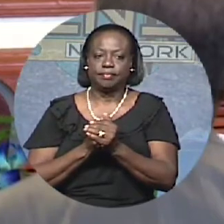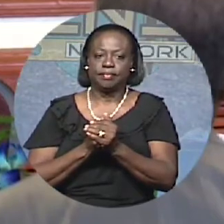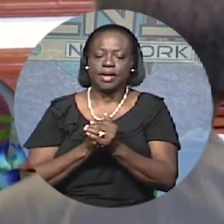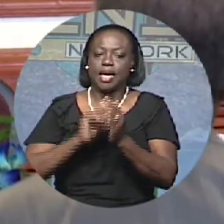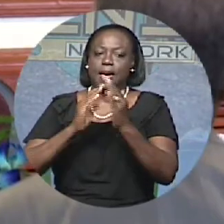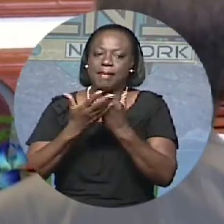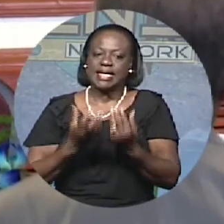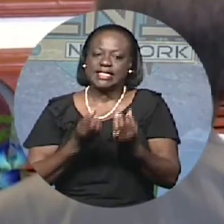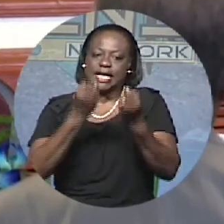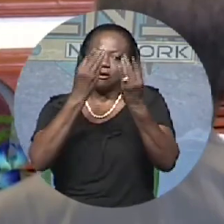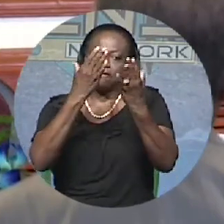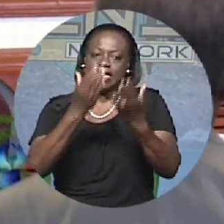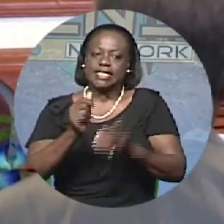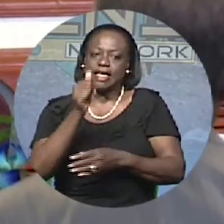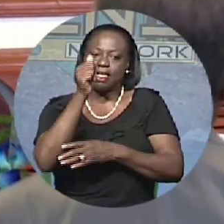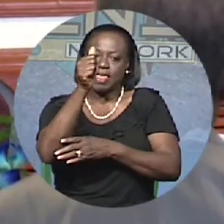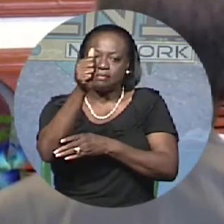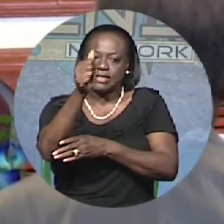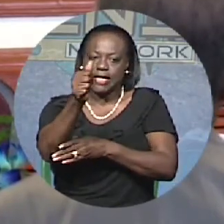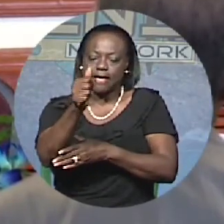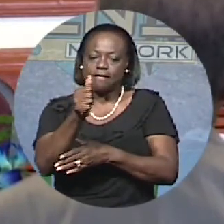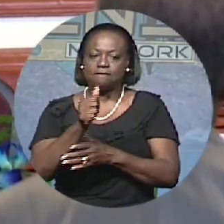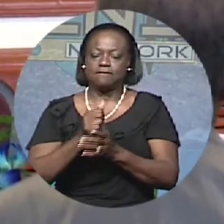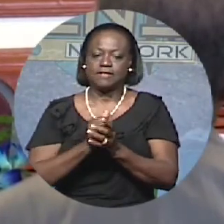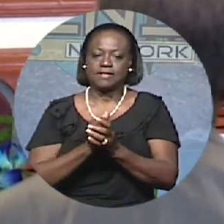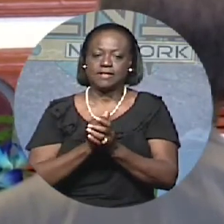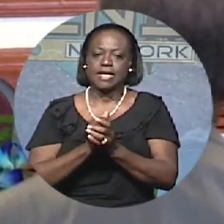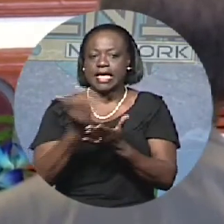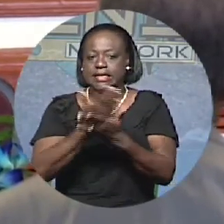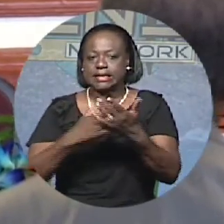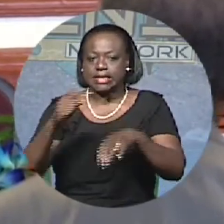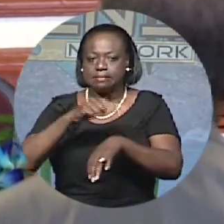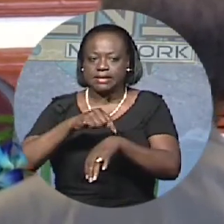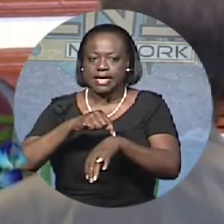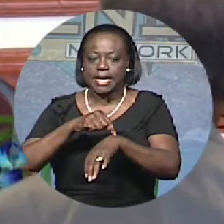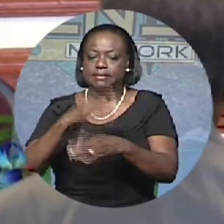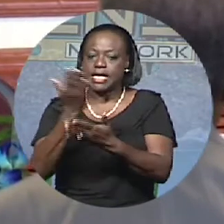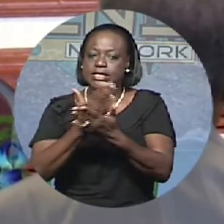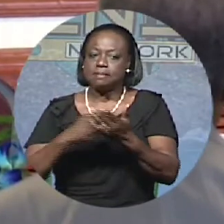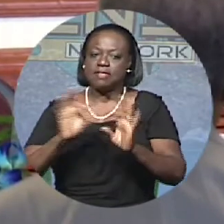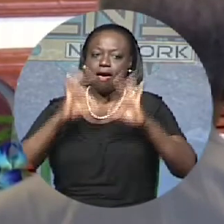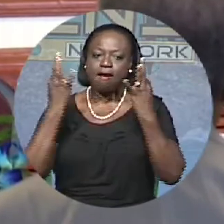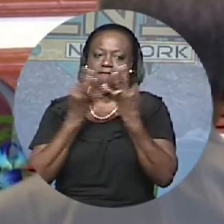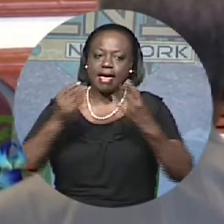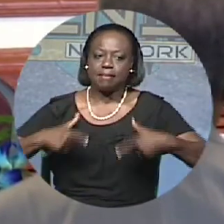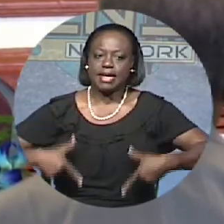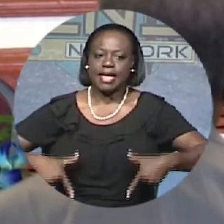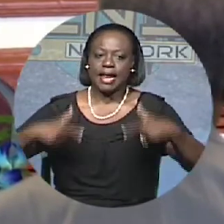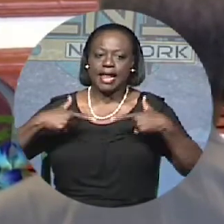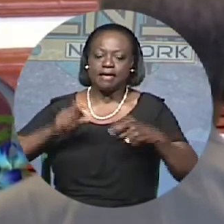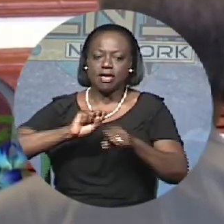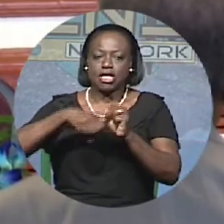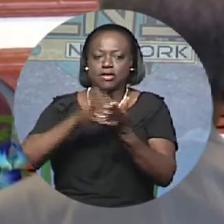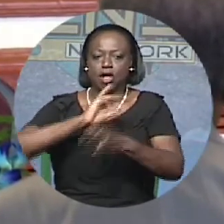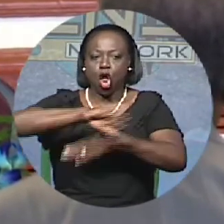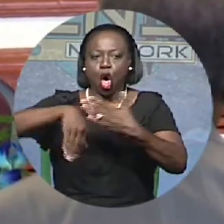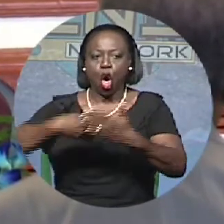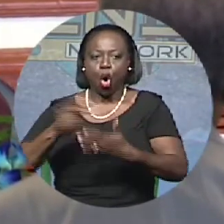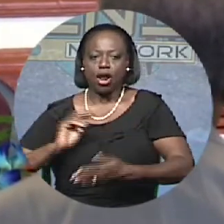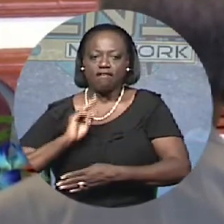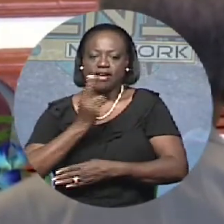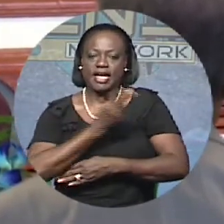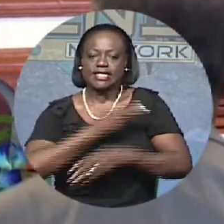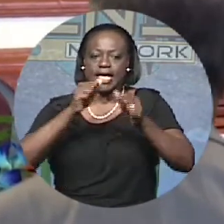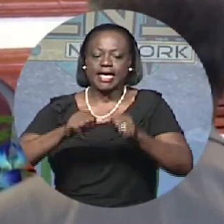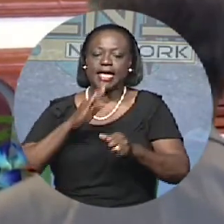by sacrificing themselves and sometimes some of their family life, so that all of us could be a